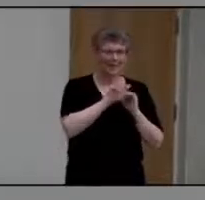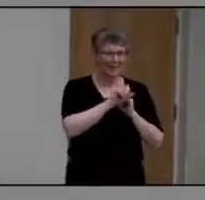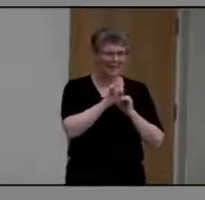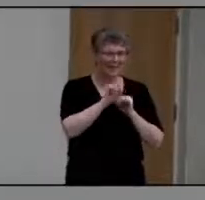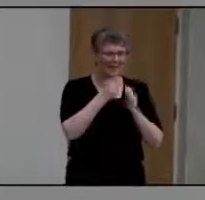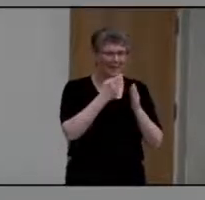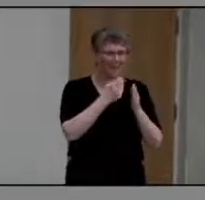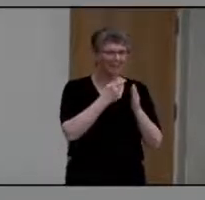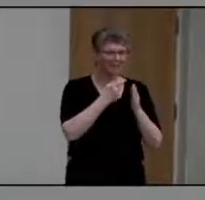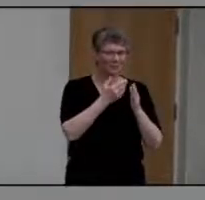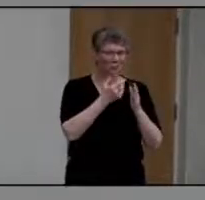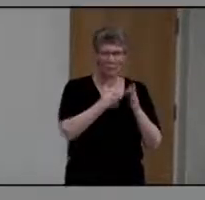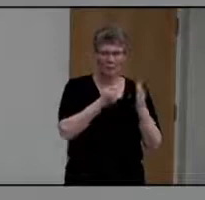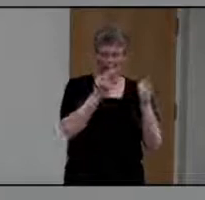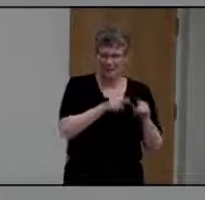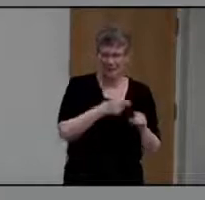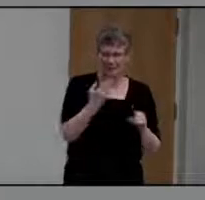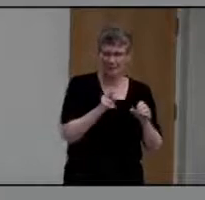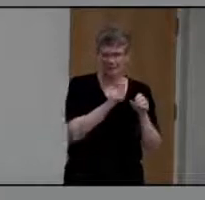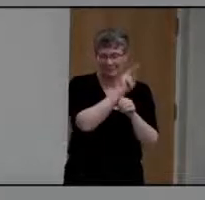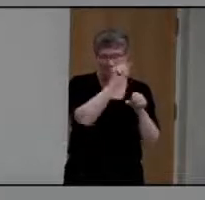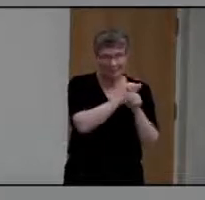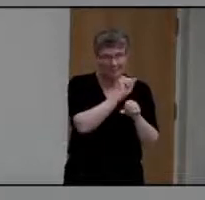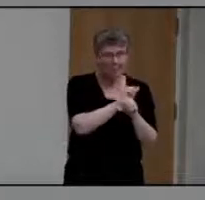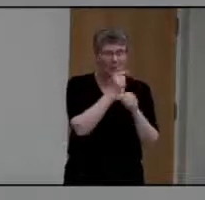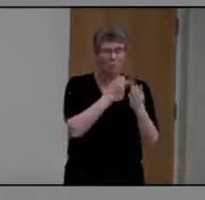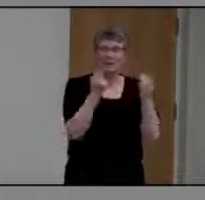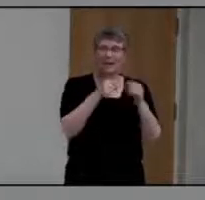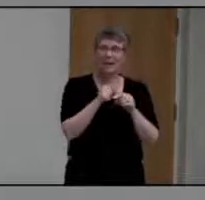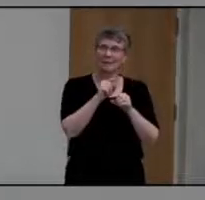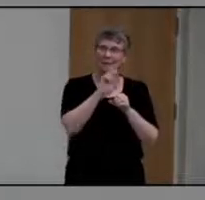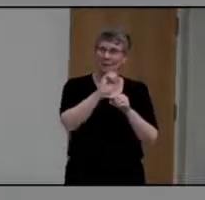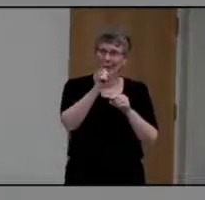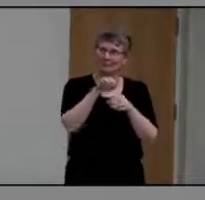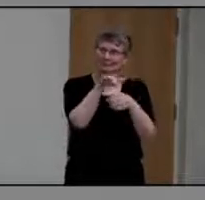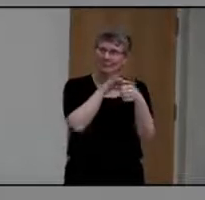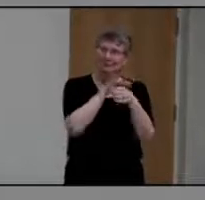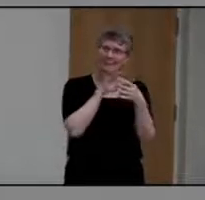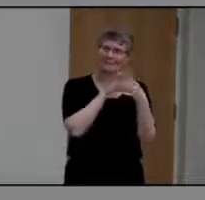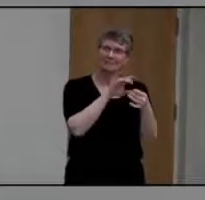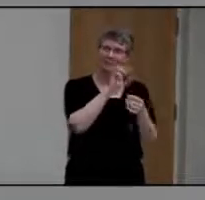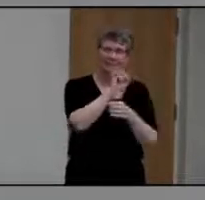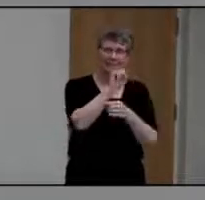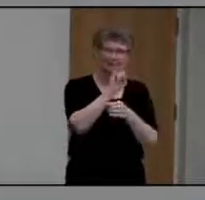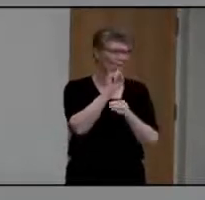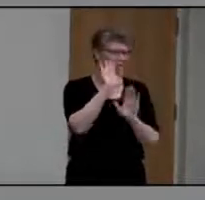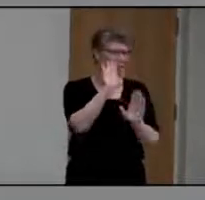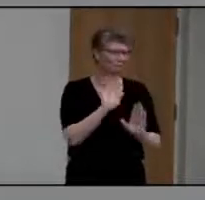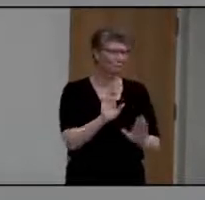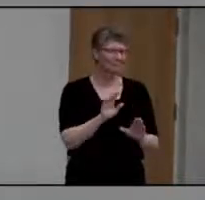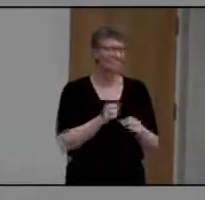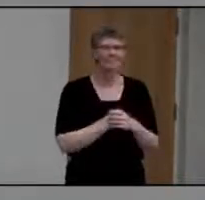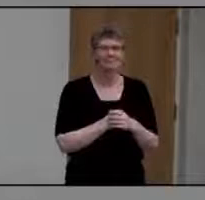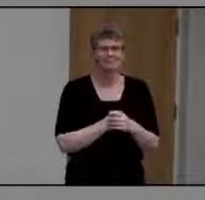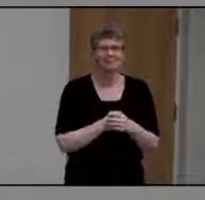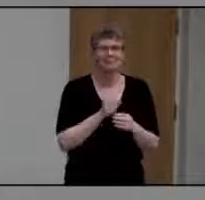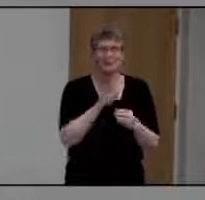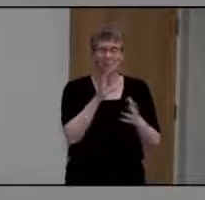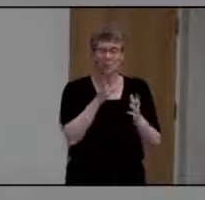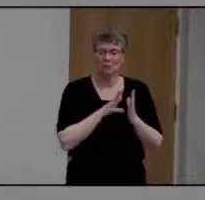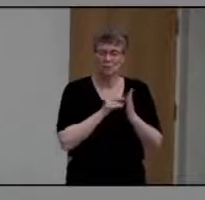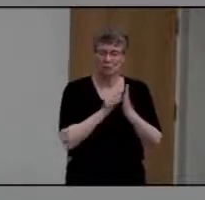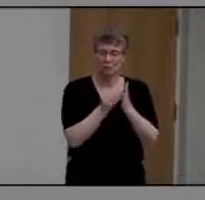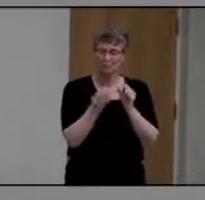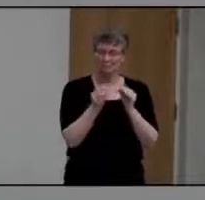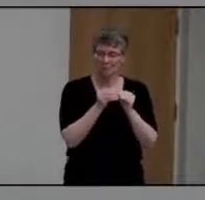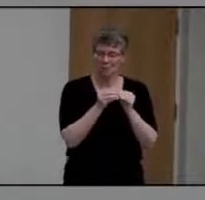at the university but in the city, and it's great. If you'd like to learn more, Cam mentioned about their website. You